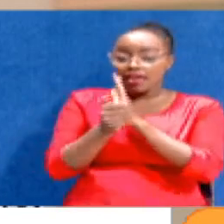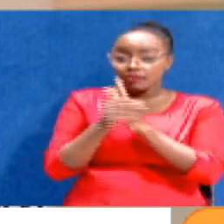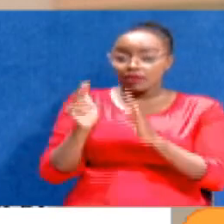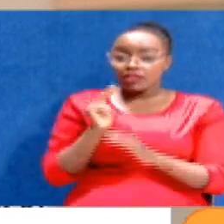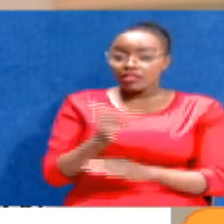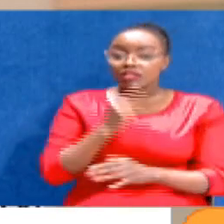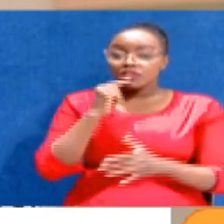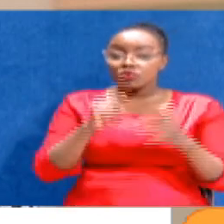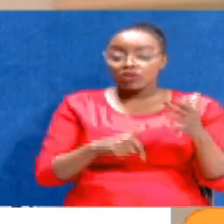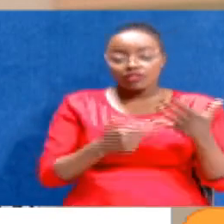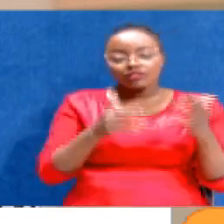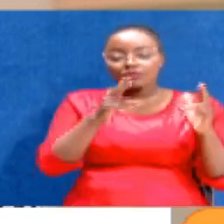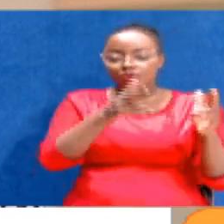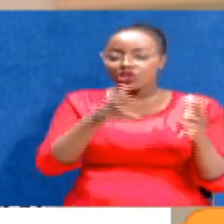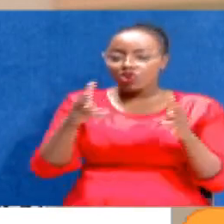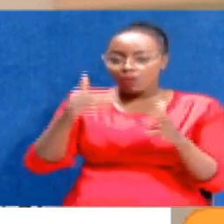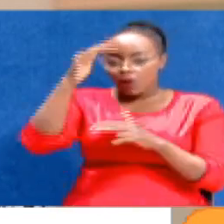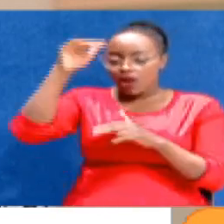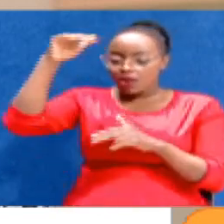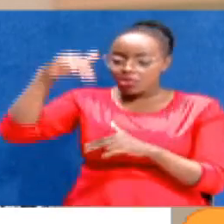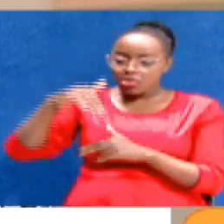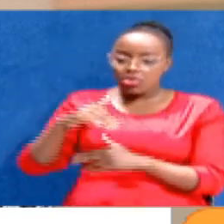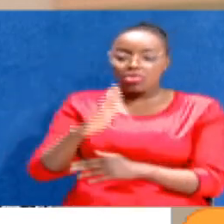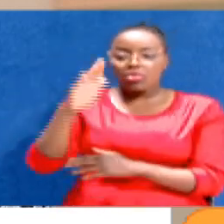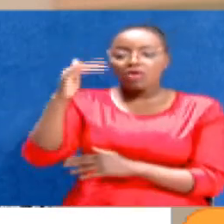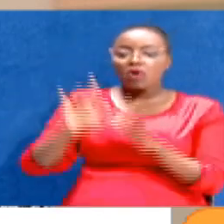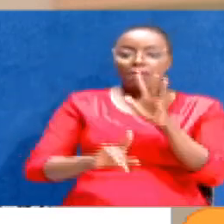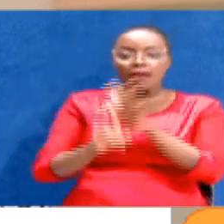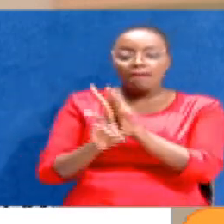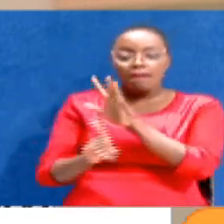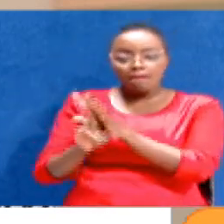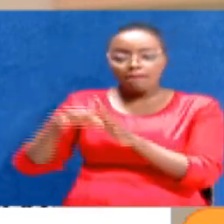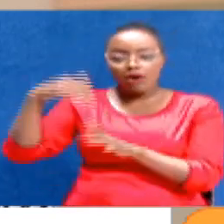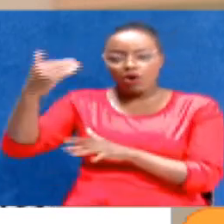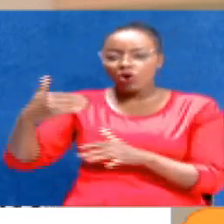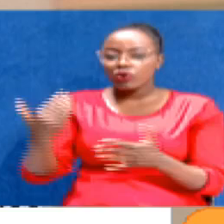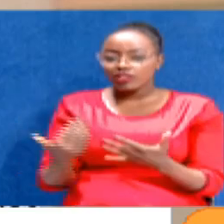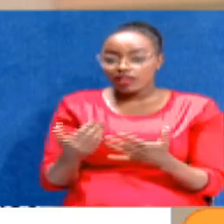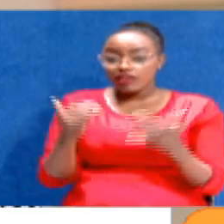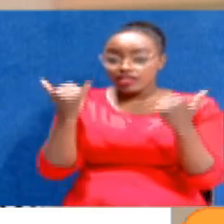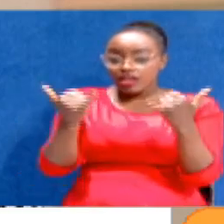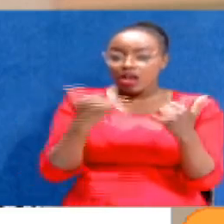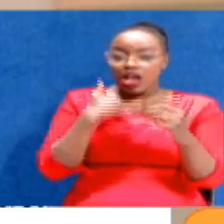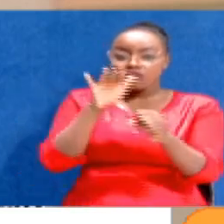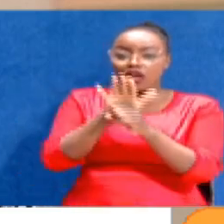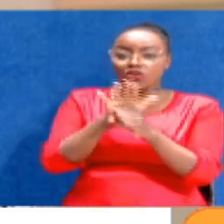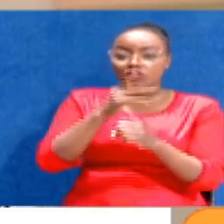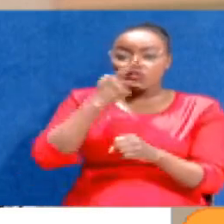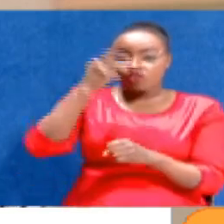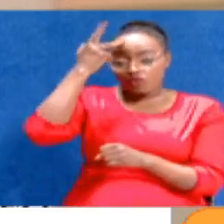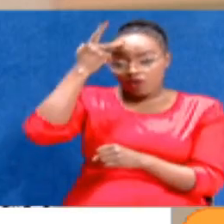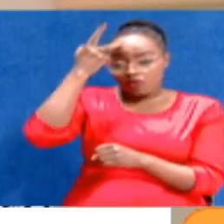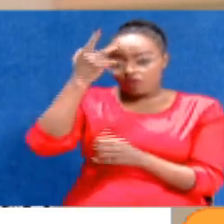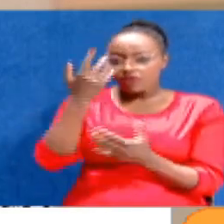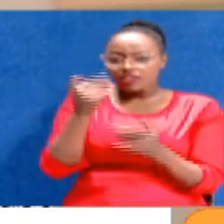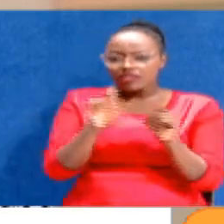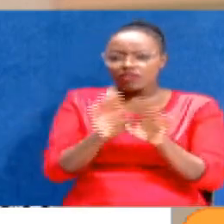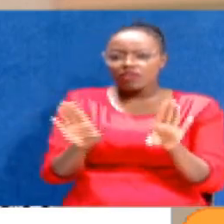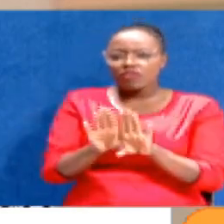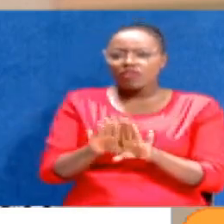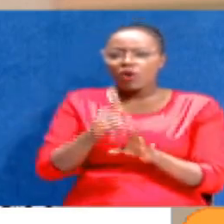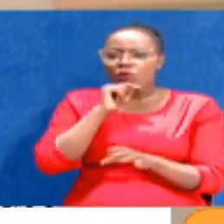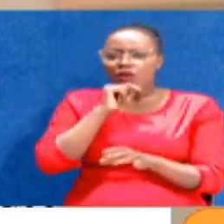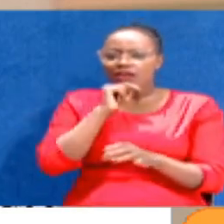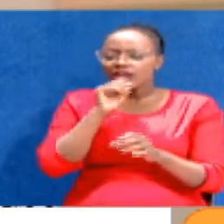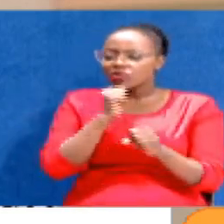us to get used to these waves that will keep coming from time to time. Right now, there are many parents in the lockdown zone who are already wondering